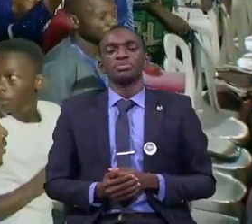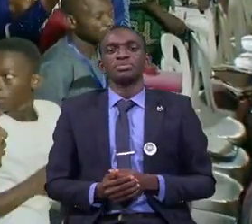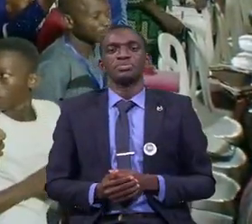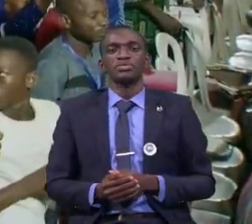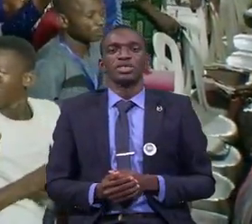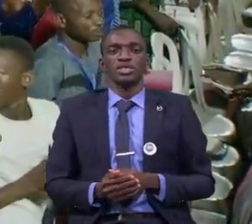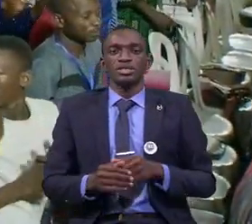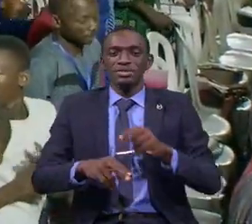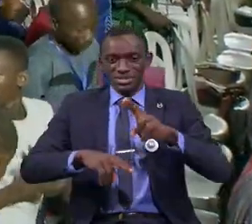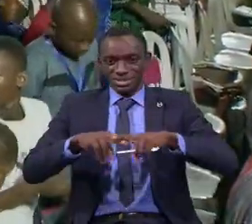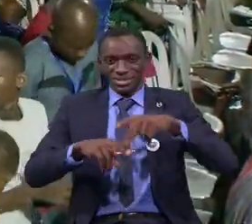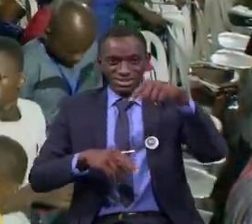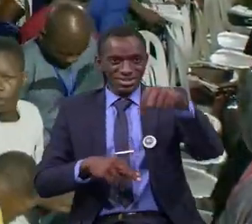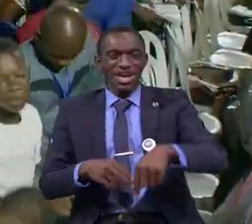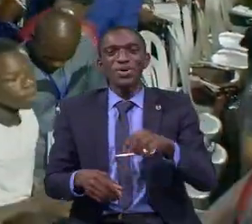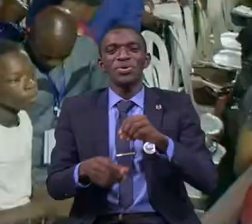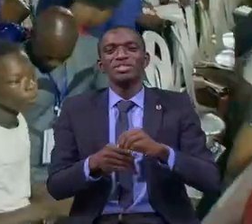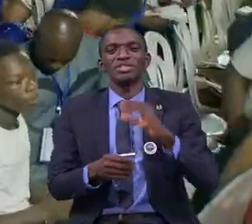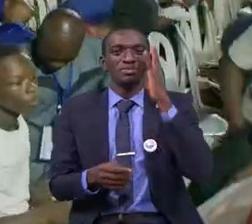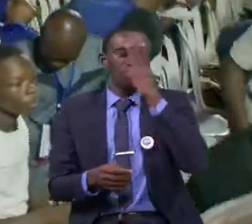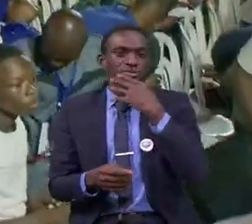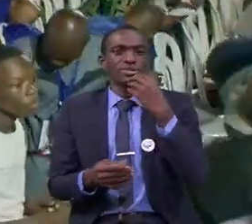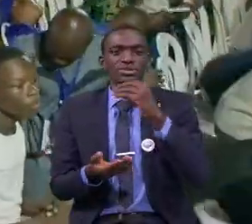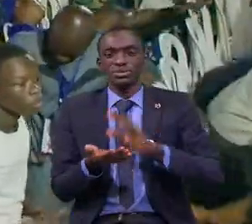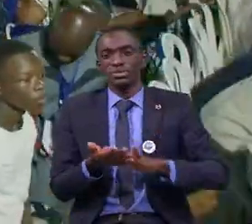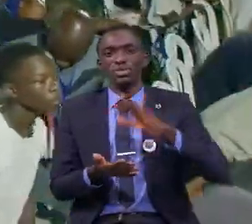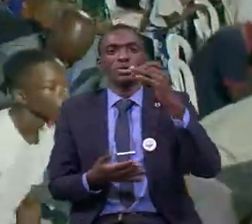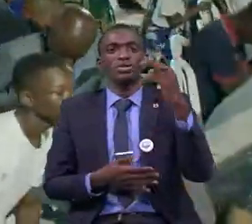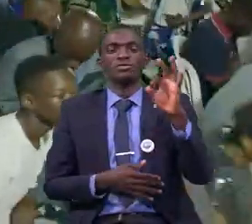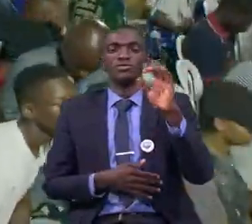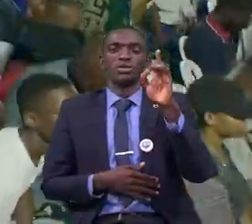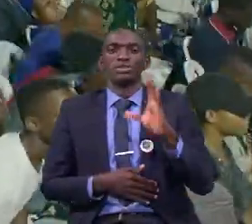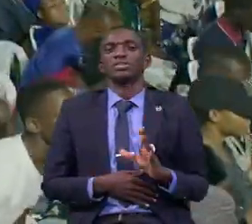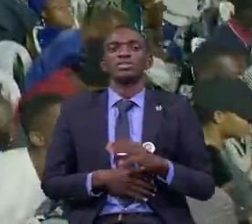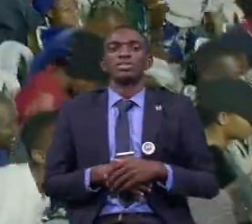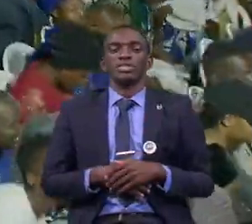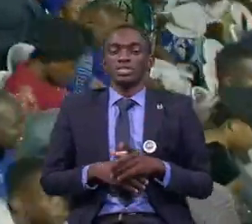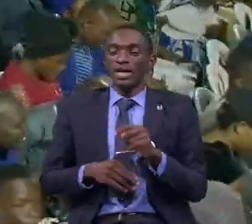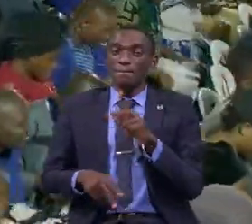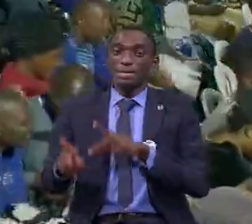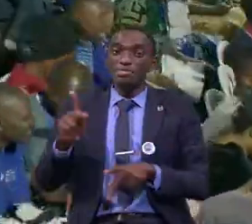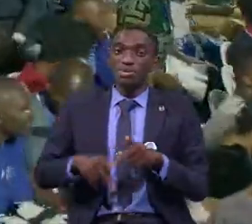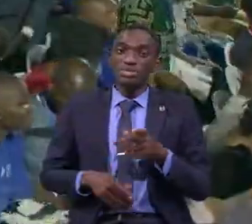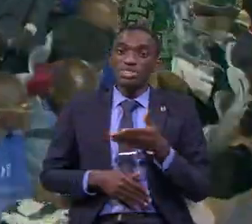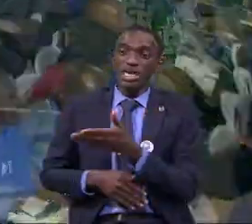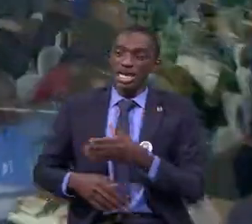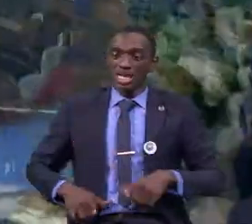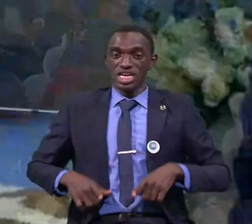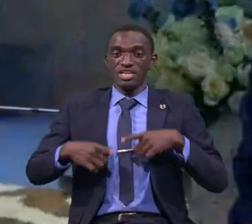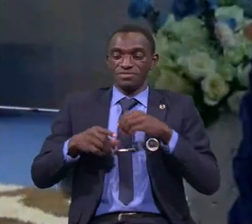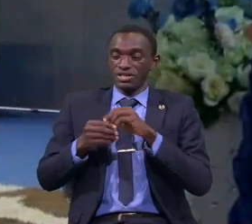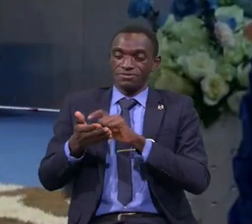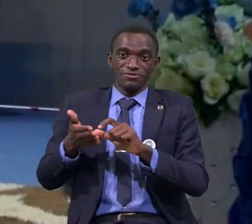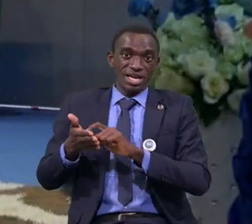Sit down in the glory of the Lord. The inhabitant shall not say, I am